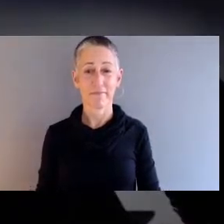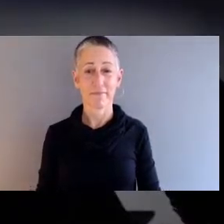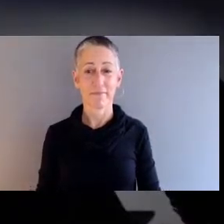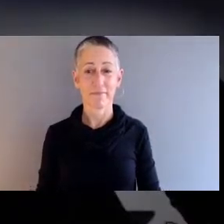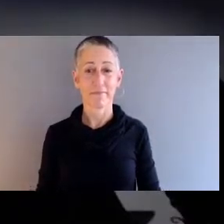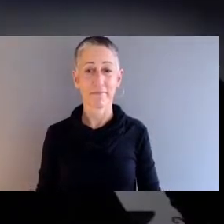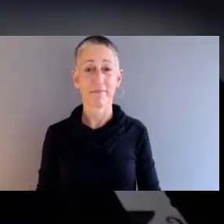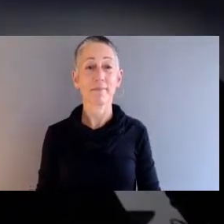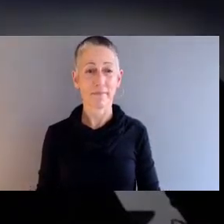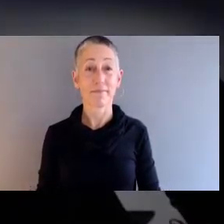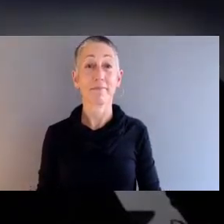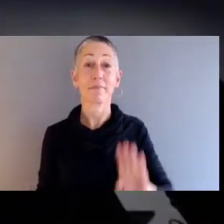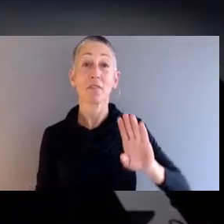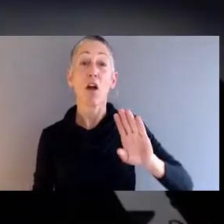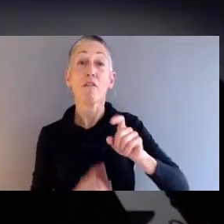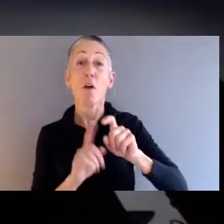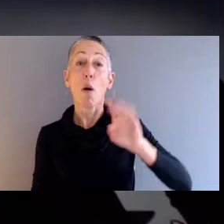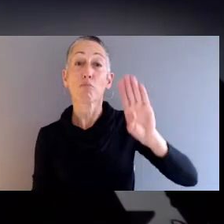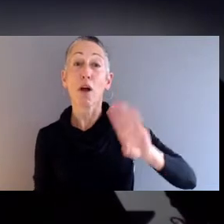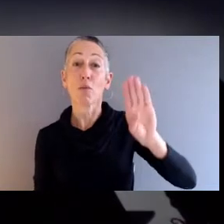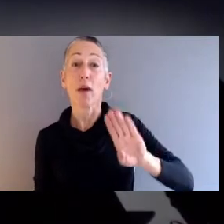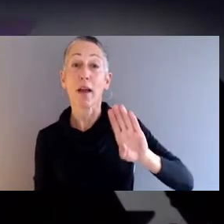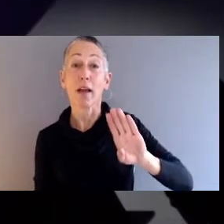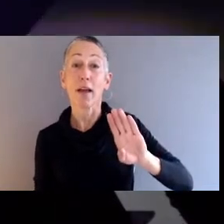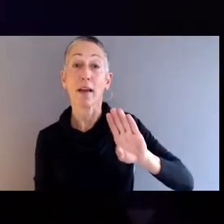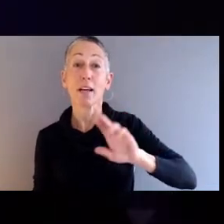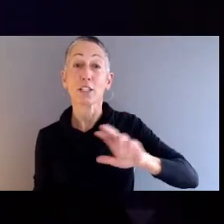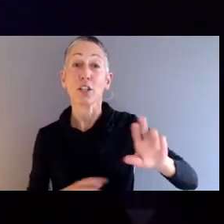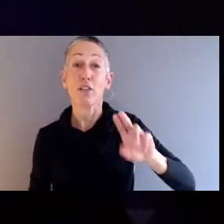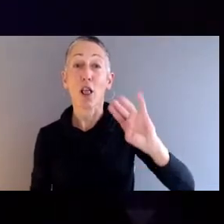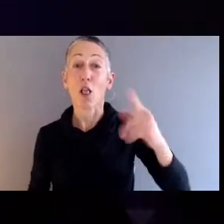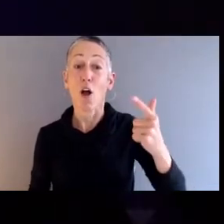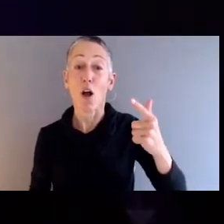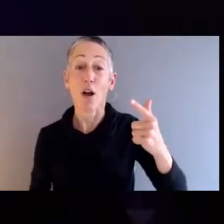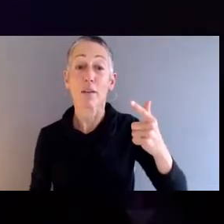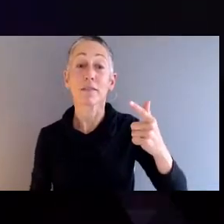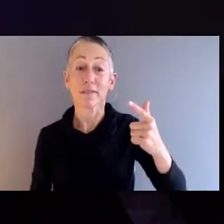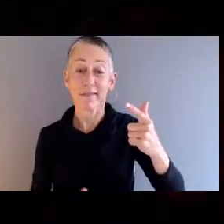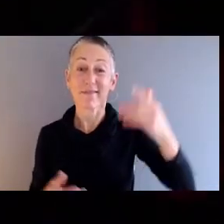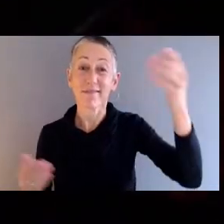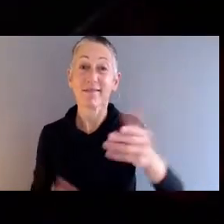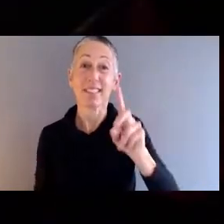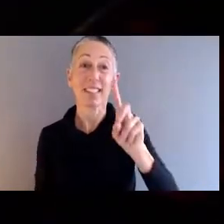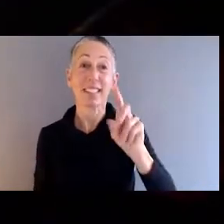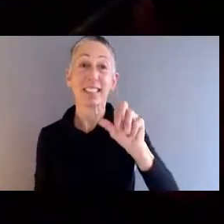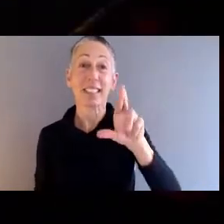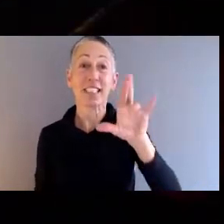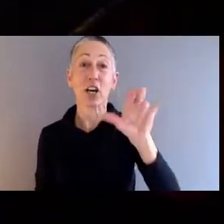From Broadway, Shuffle Along and Rent, Darius De Haas. That sounds like me.